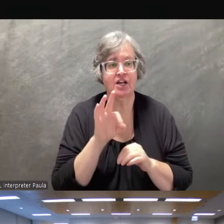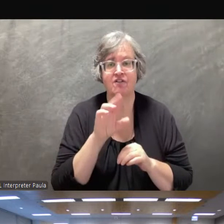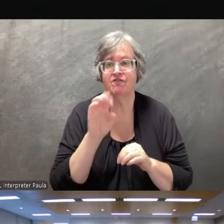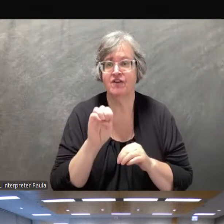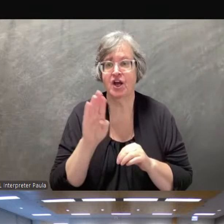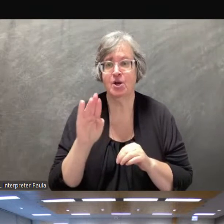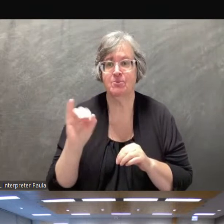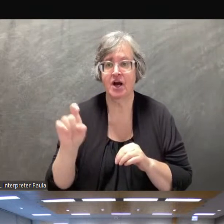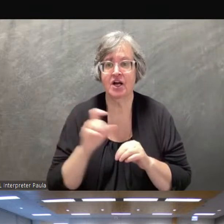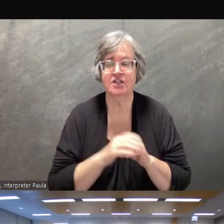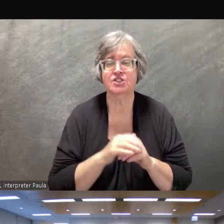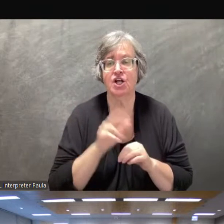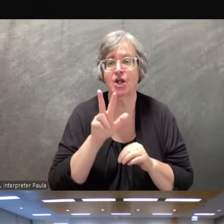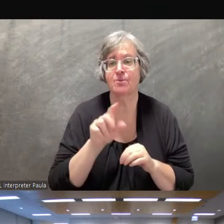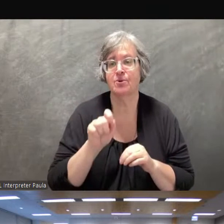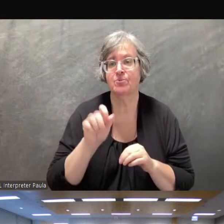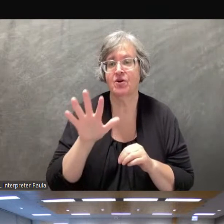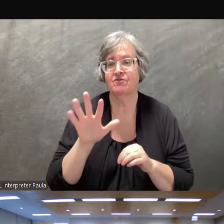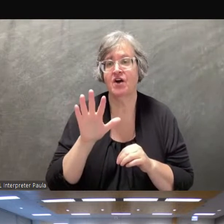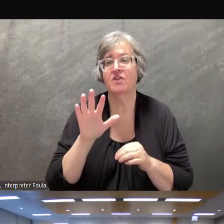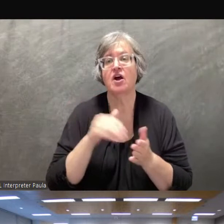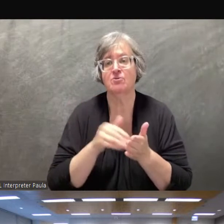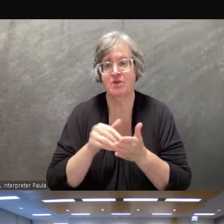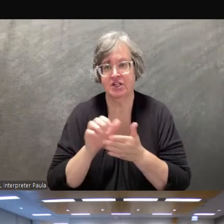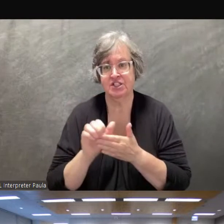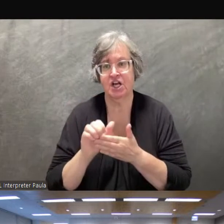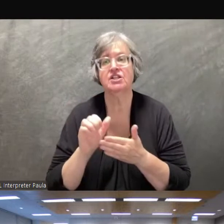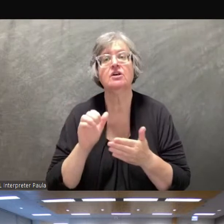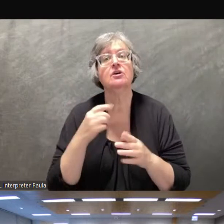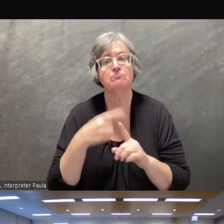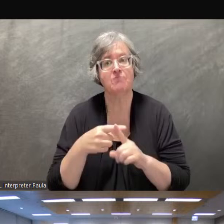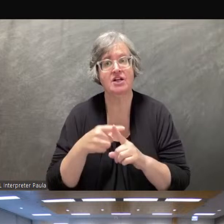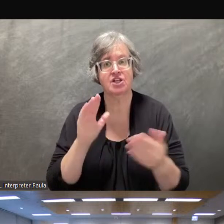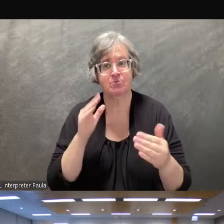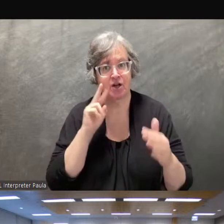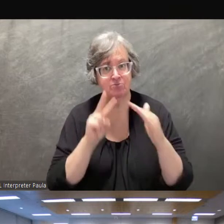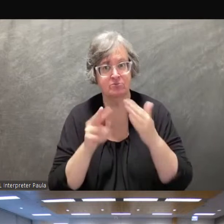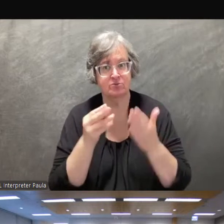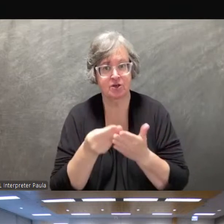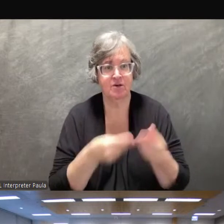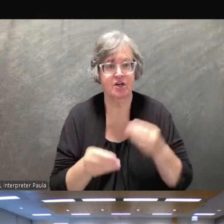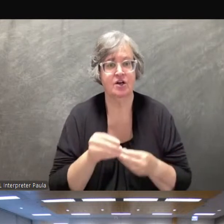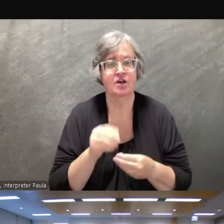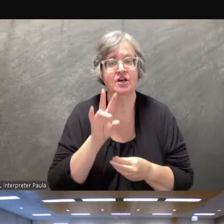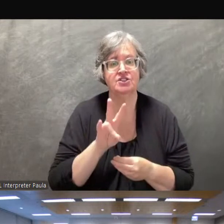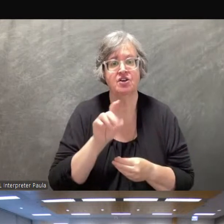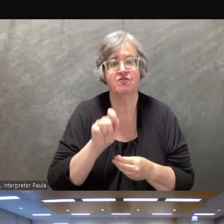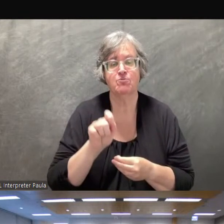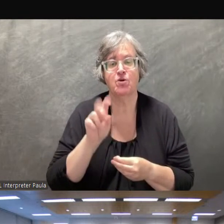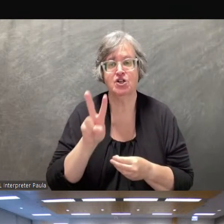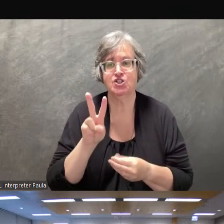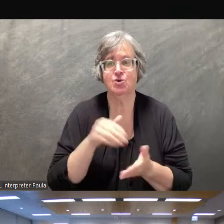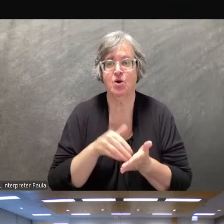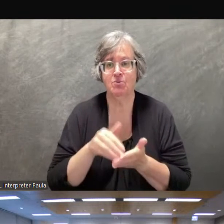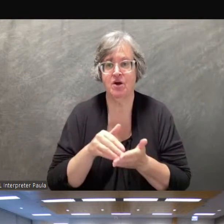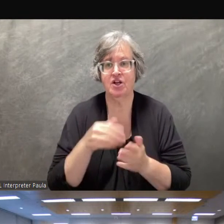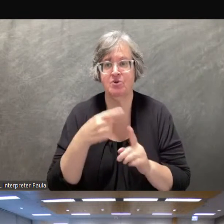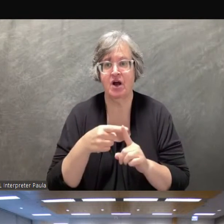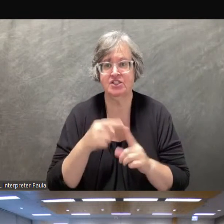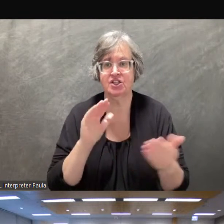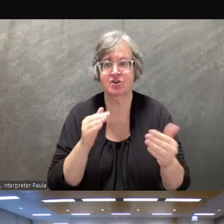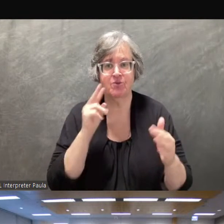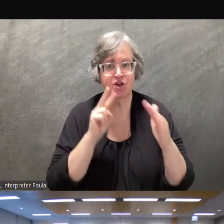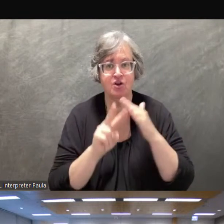side, 3.5 million positive to budget for the year to date. Overall, 7.2 million positive to budget on the revenue side.